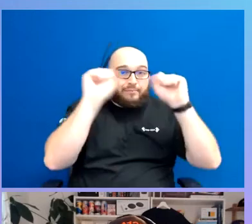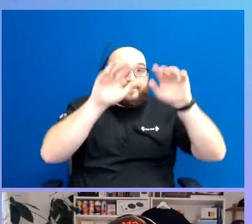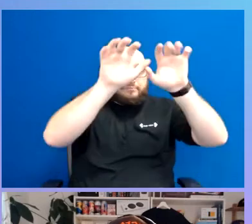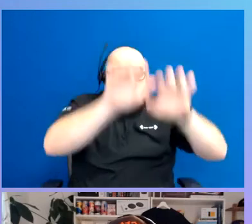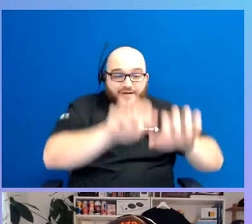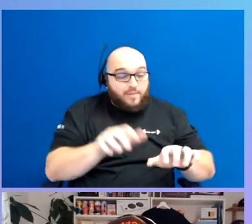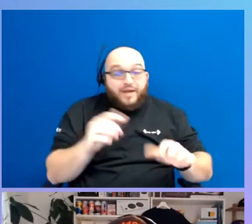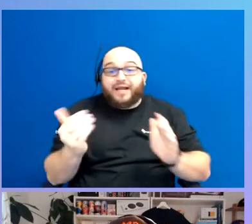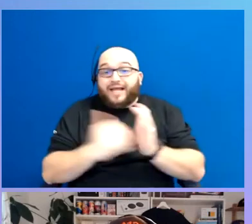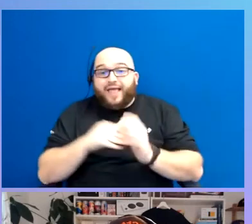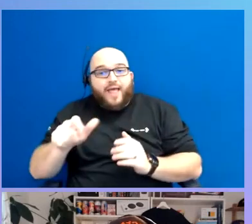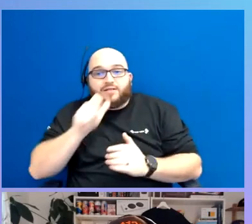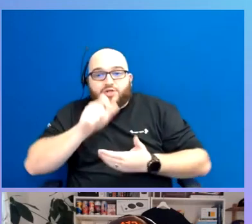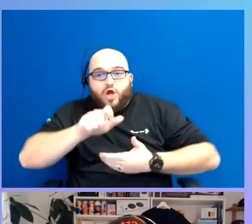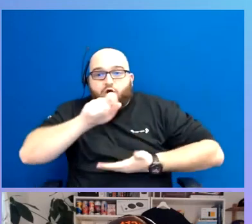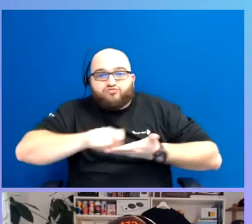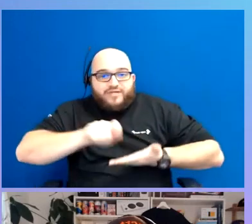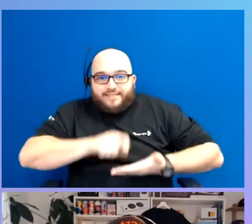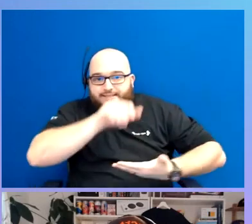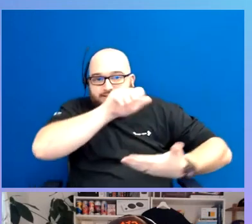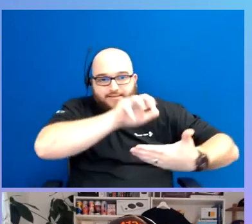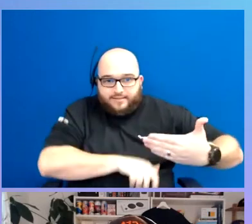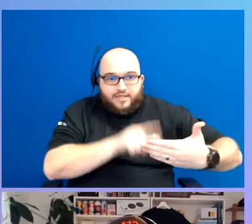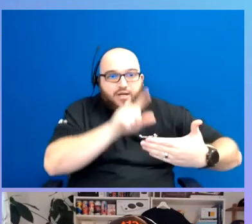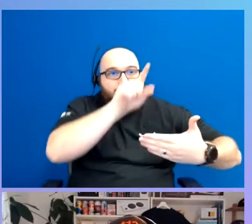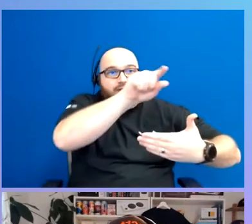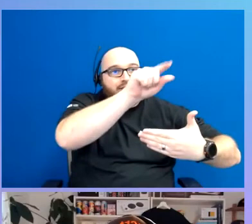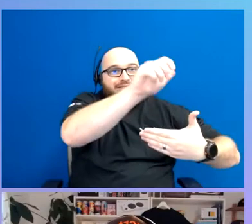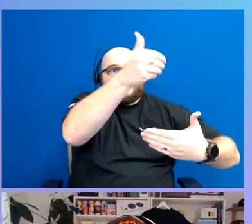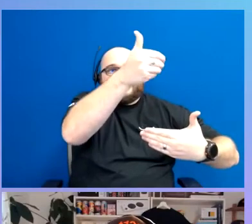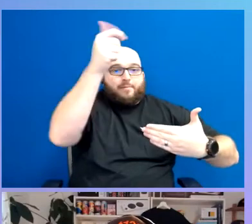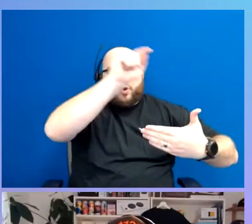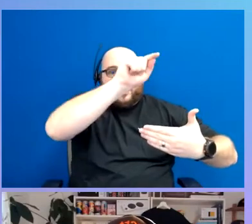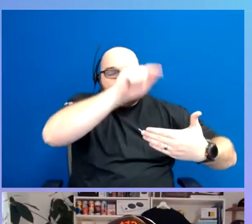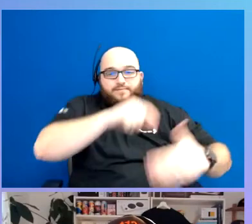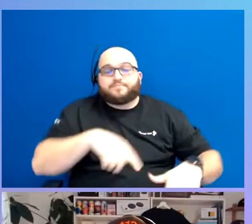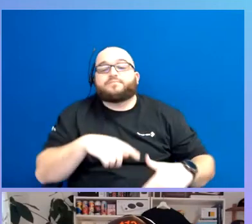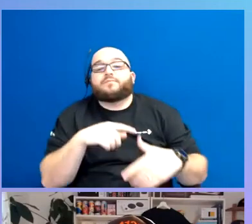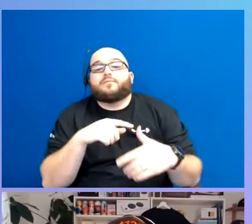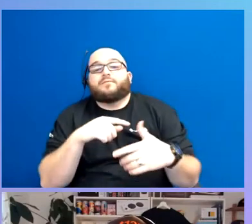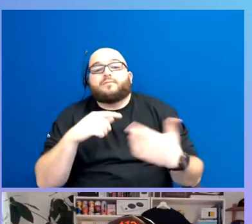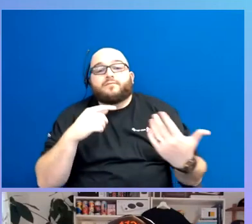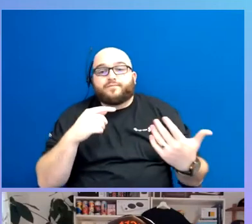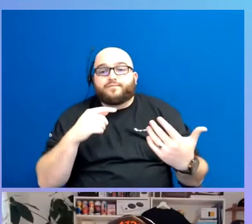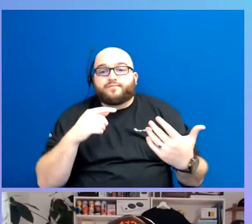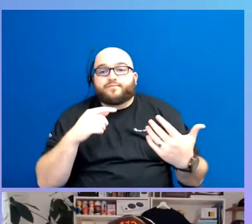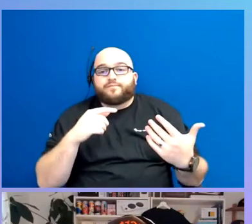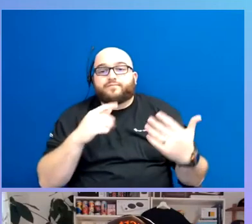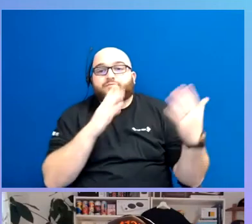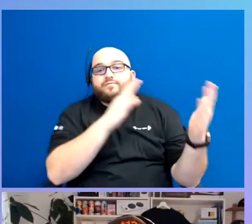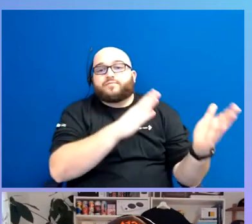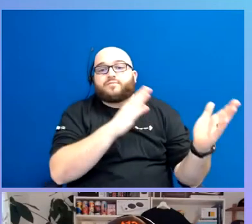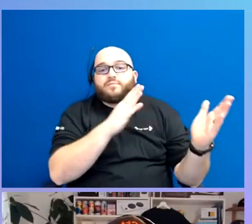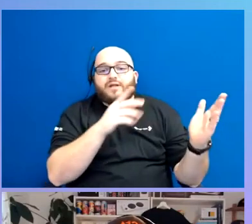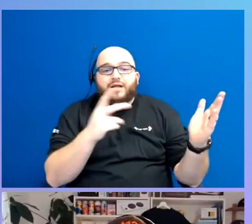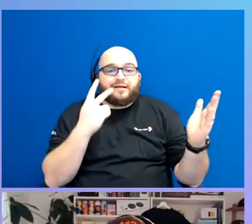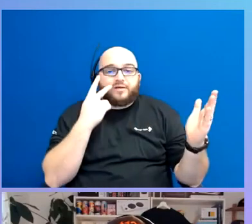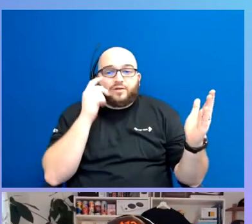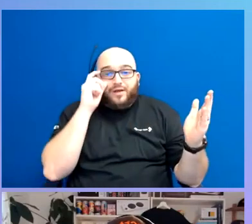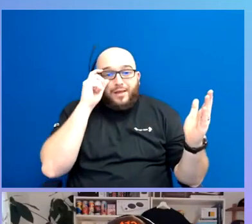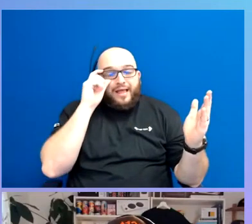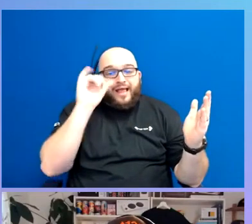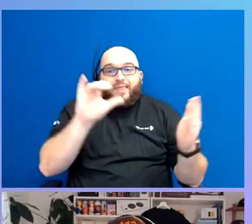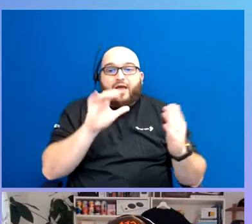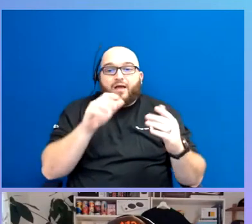the text. And the lineup or the concert poster